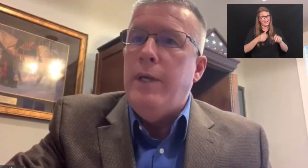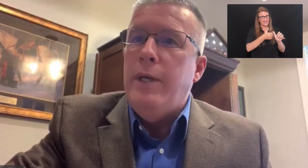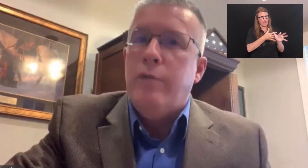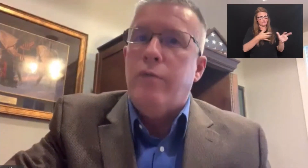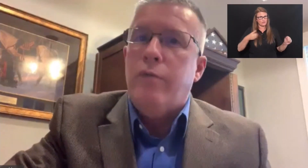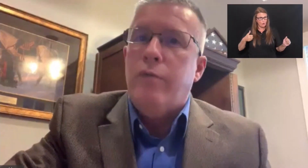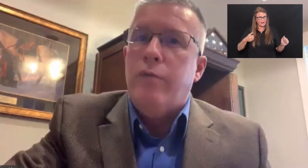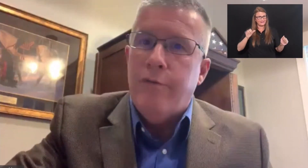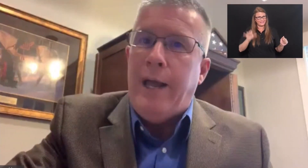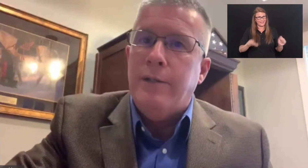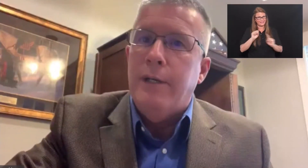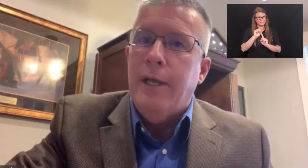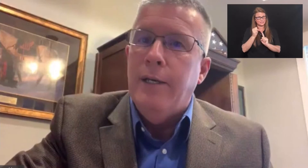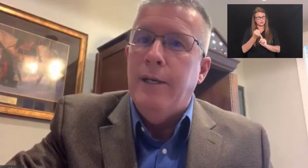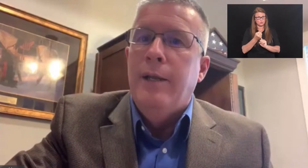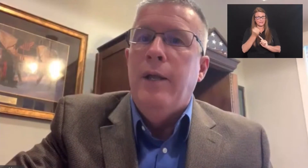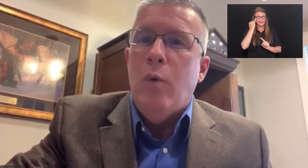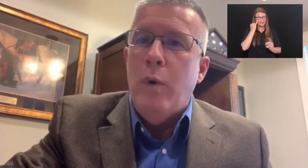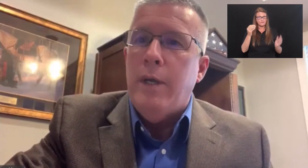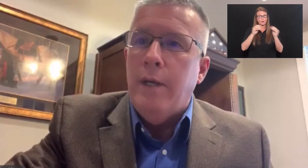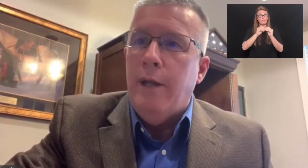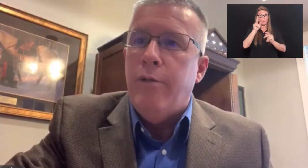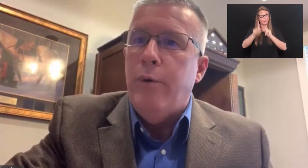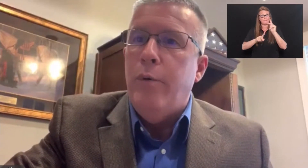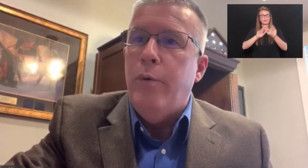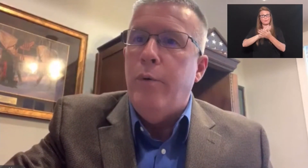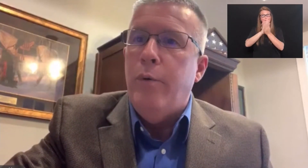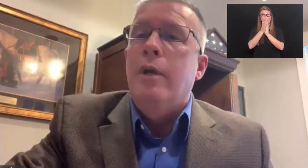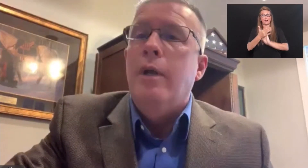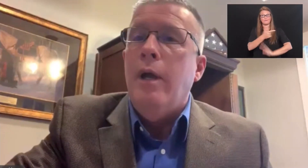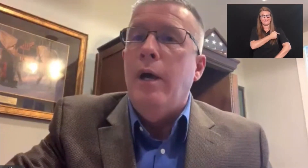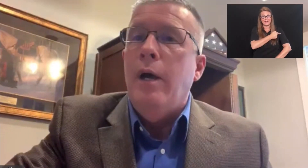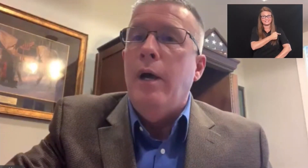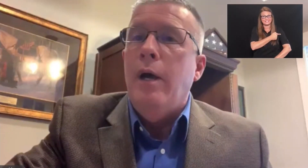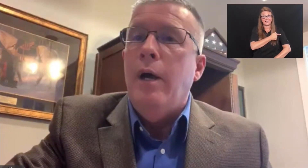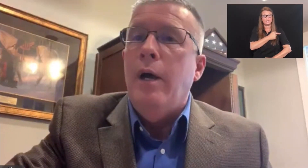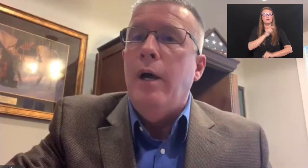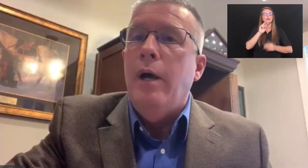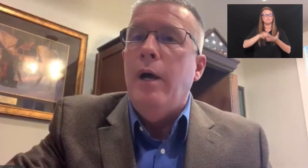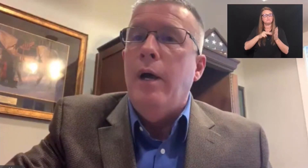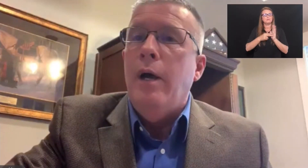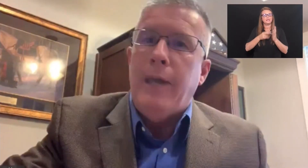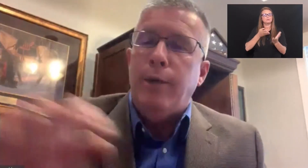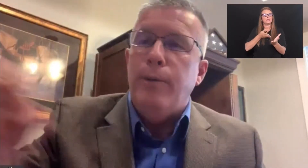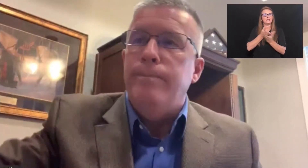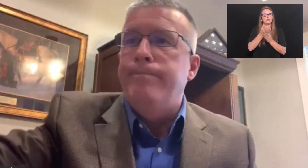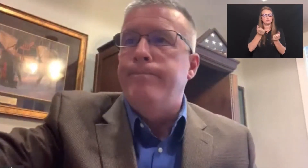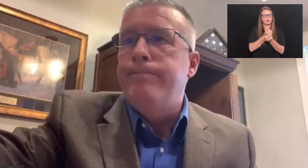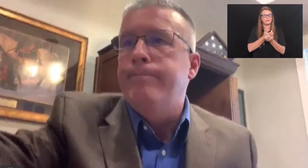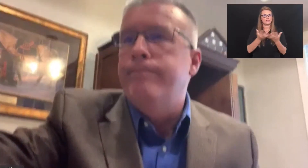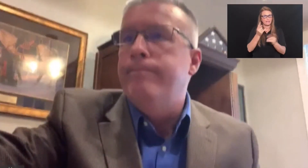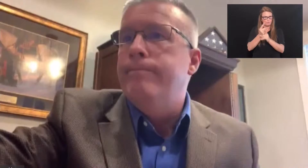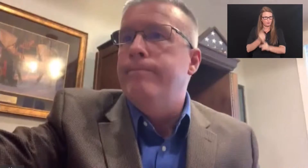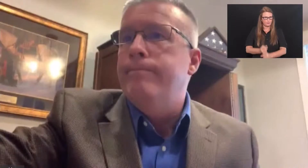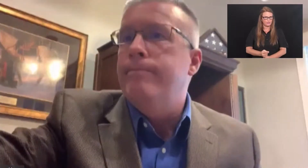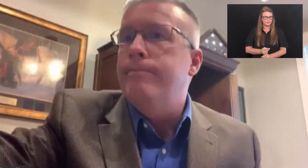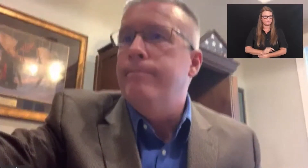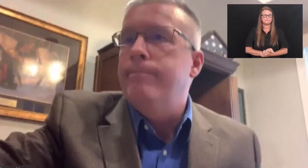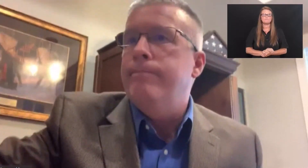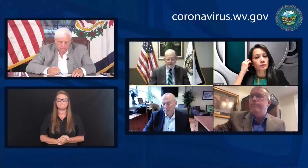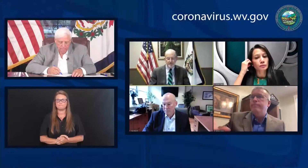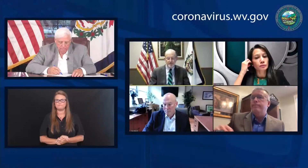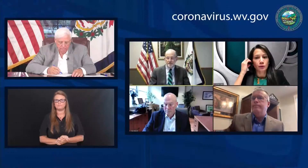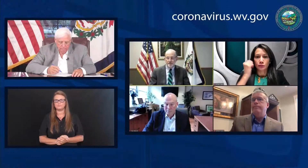we get West Virginians vaccinated. We can get through this appropriately. Thank you.